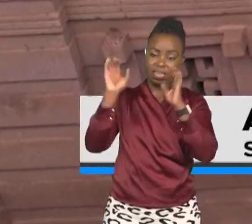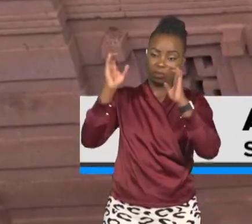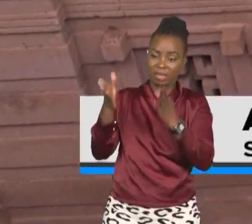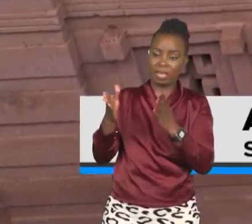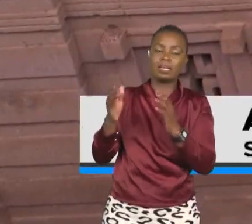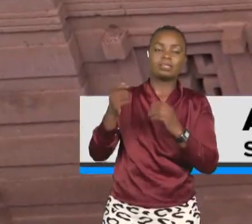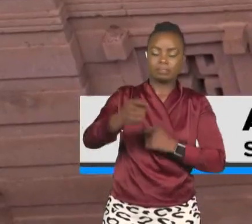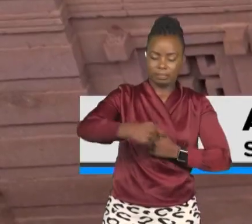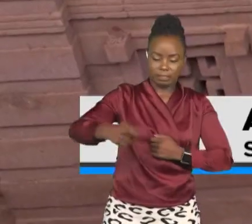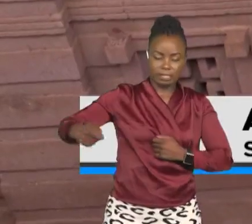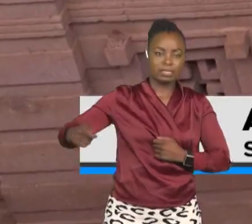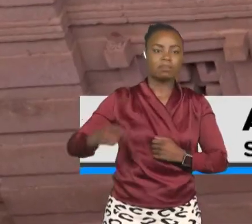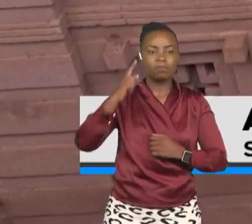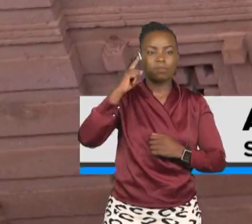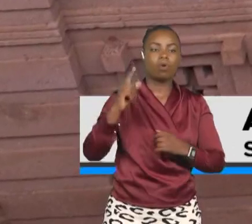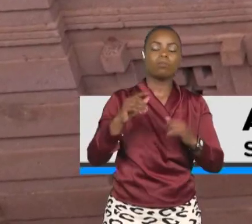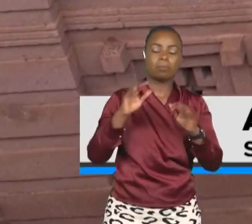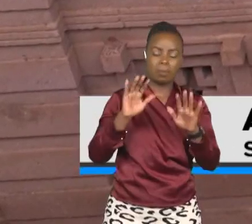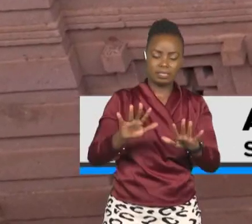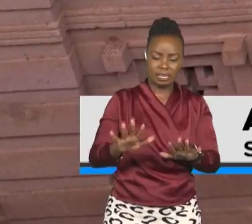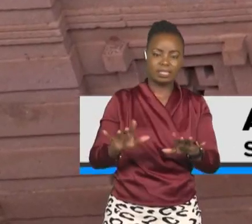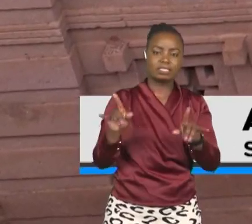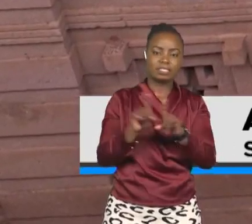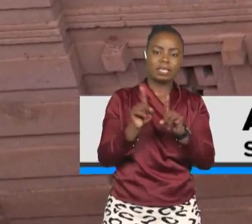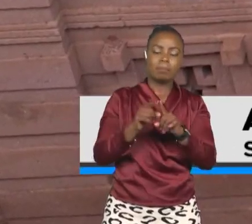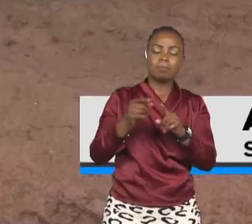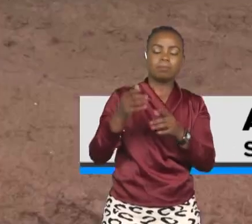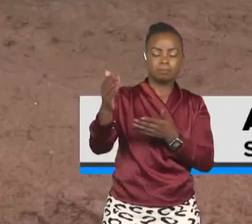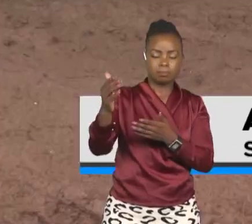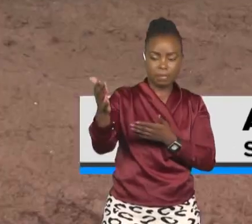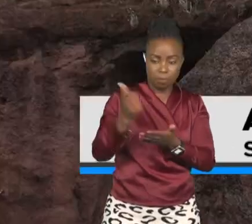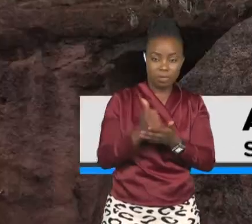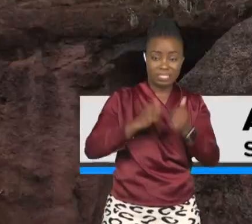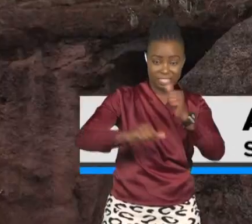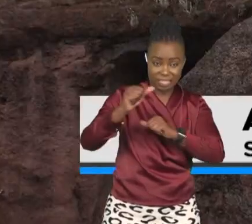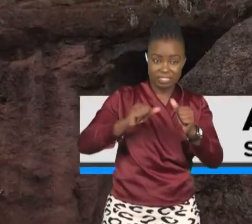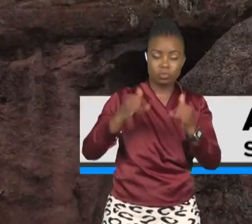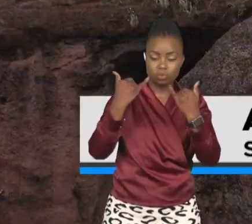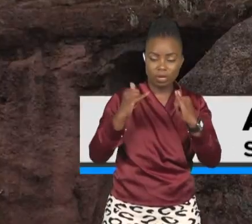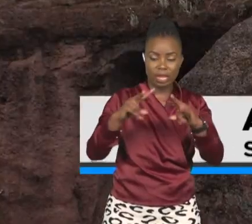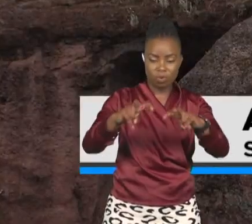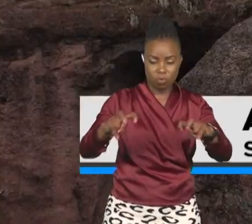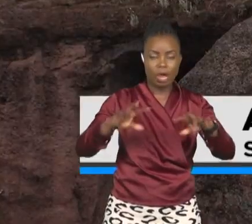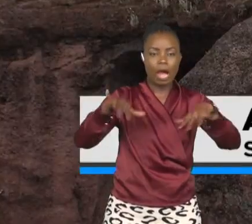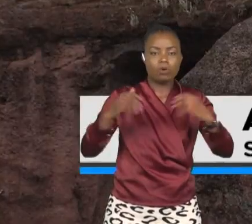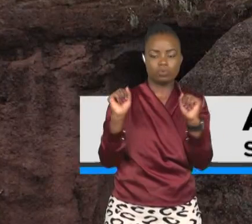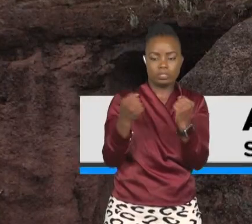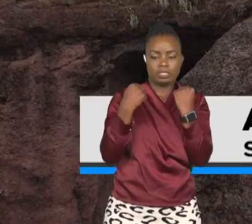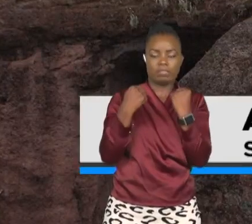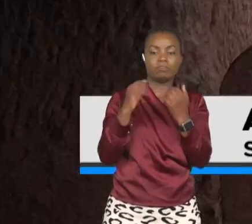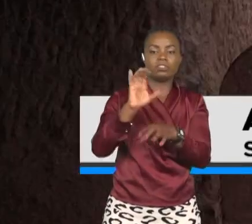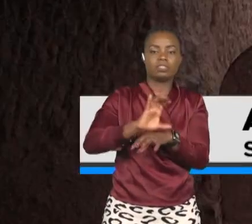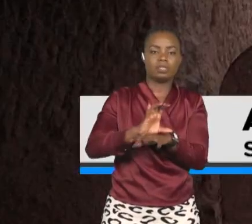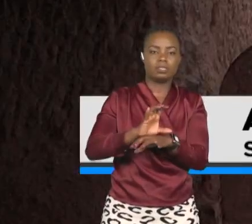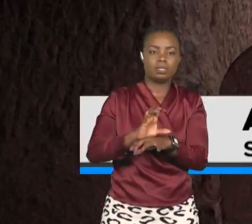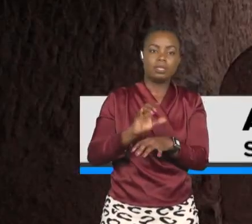the temporary shelter's maintenance and the hiring of scientists to look into permanently restoring damaged churches. This could pave the way for the